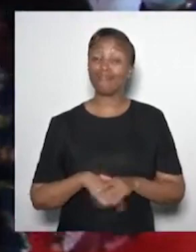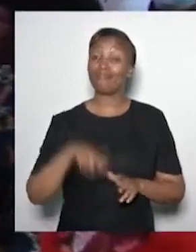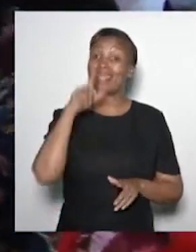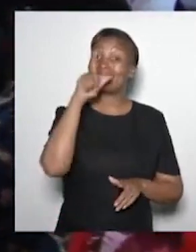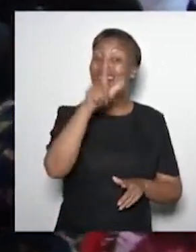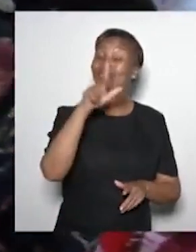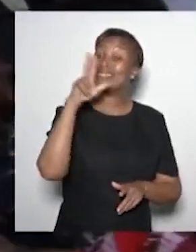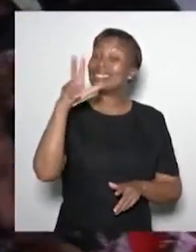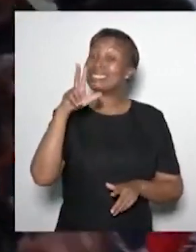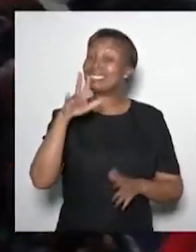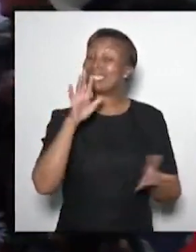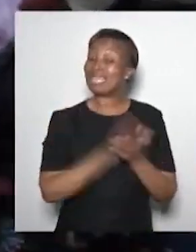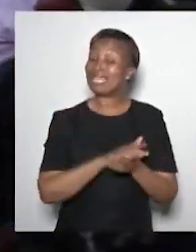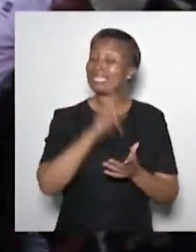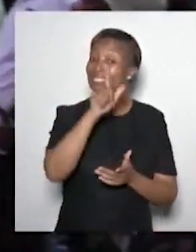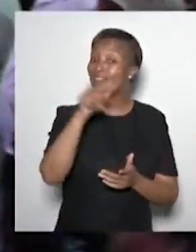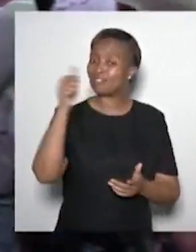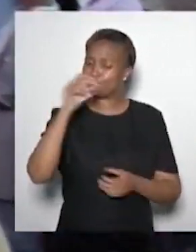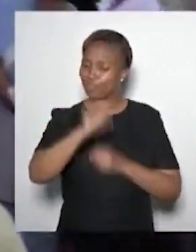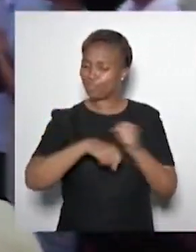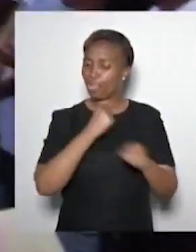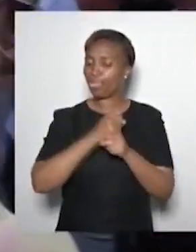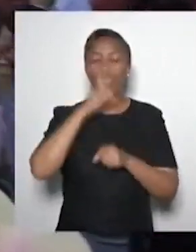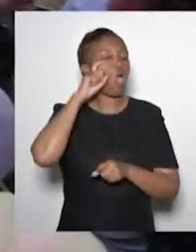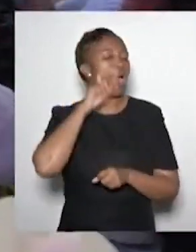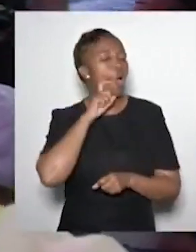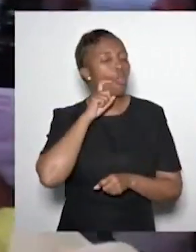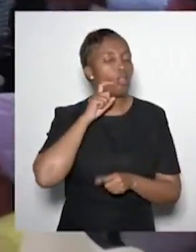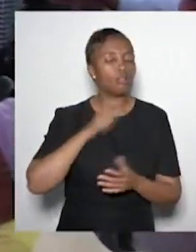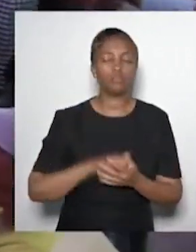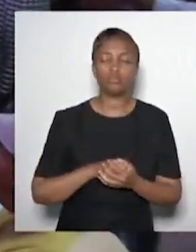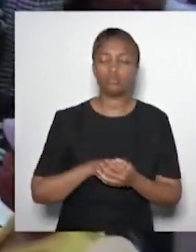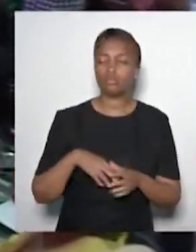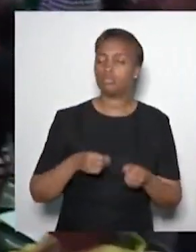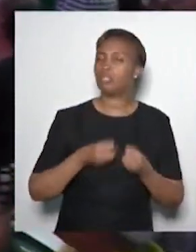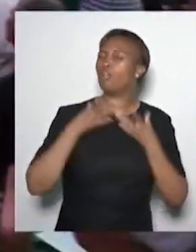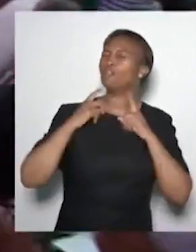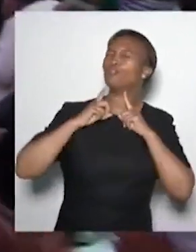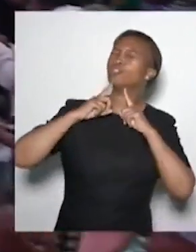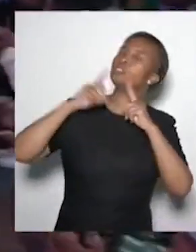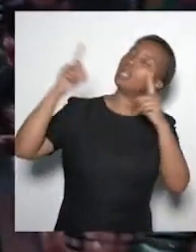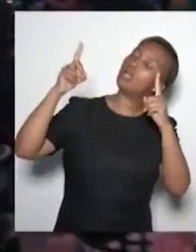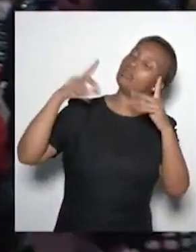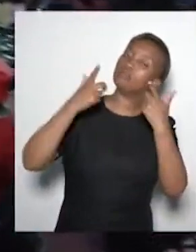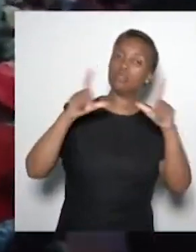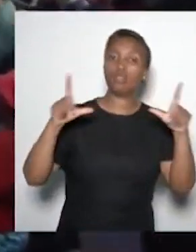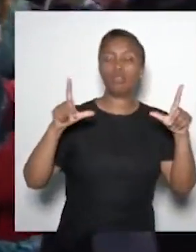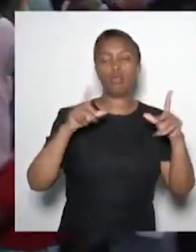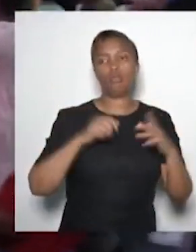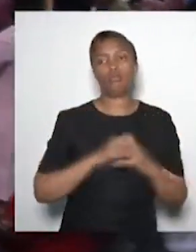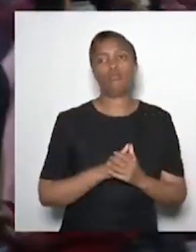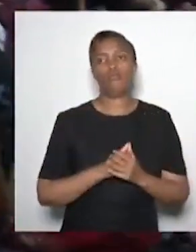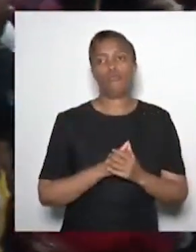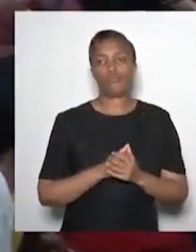78 years, 76 years. Come on, Bazalana, give the Lord a shout.